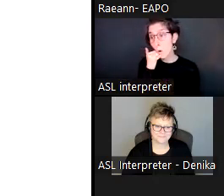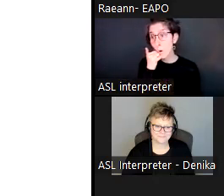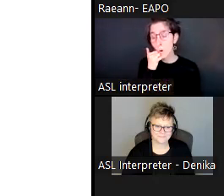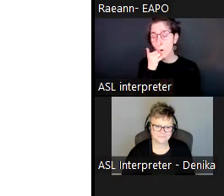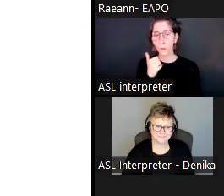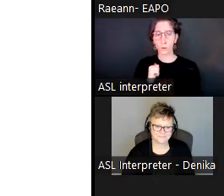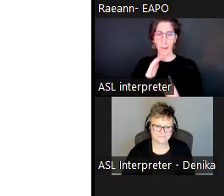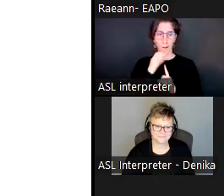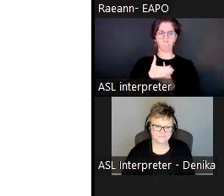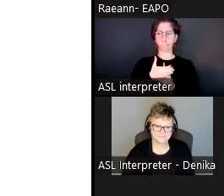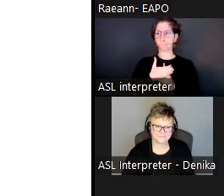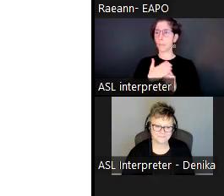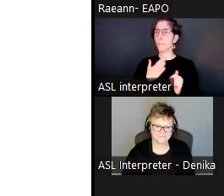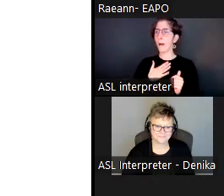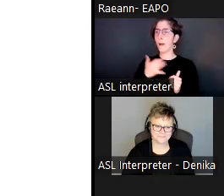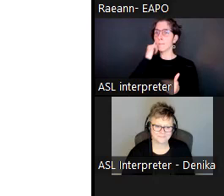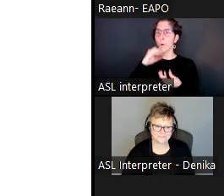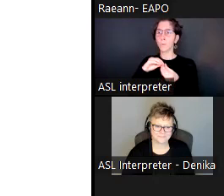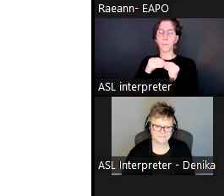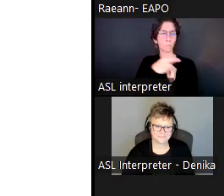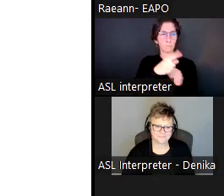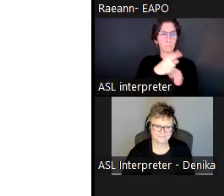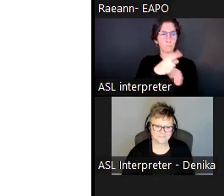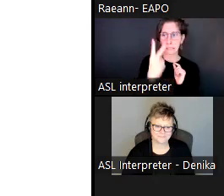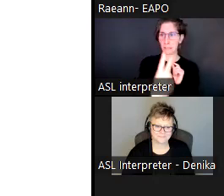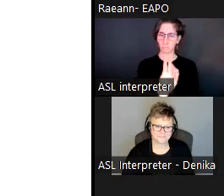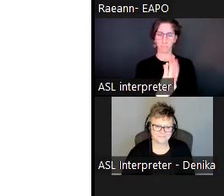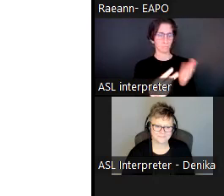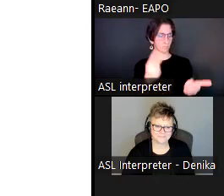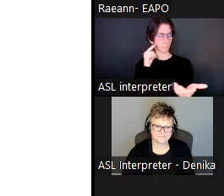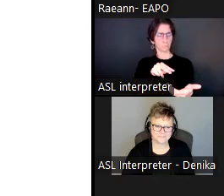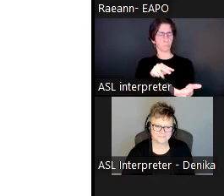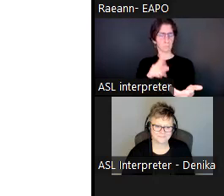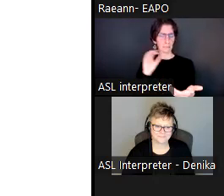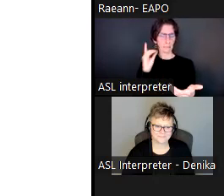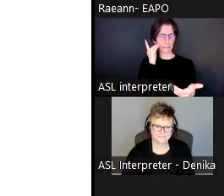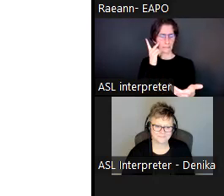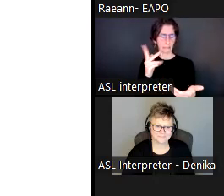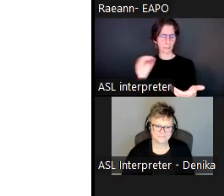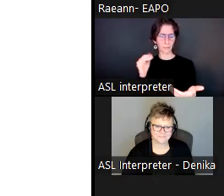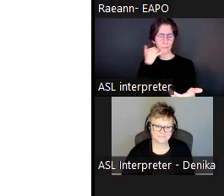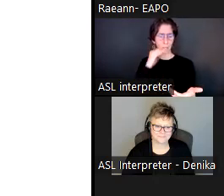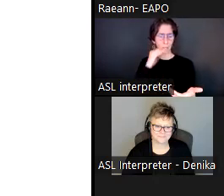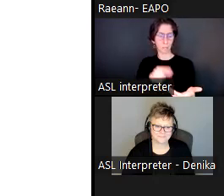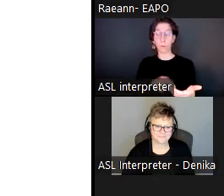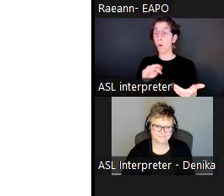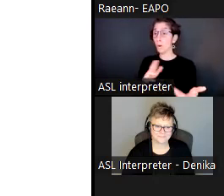hide the actual number that they're calling from, or they could do the same with email